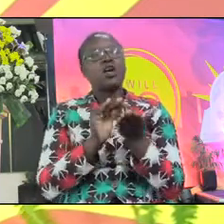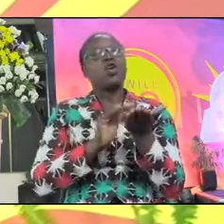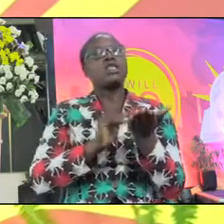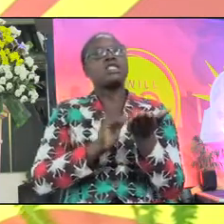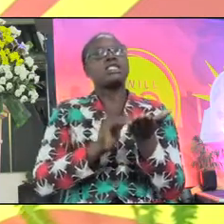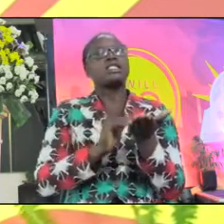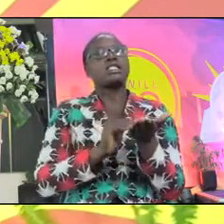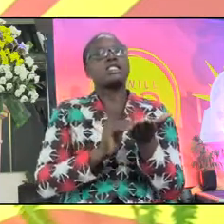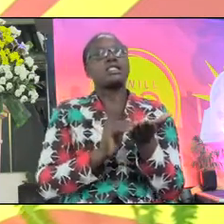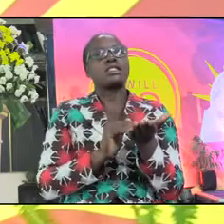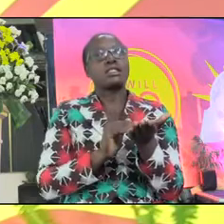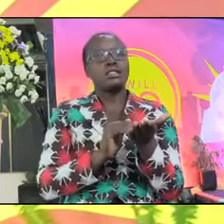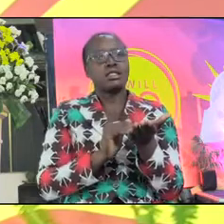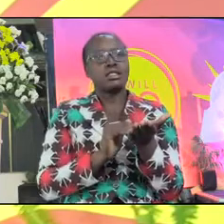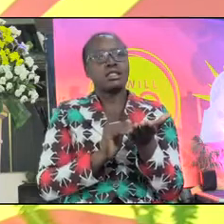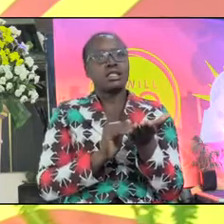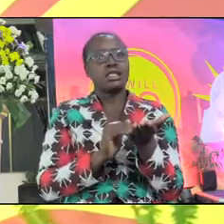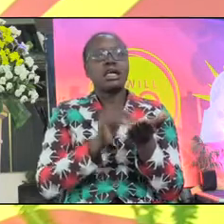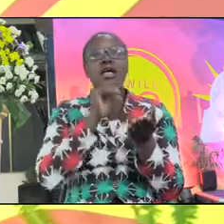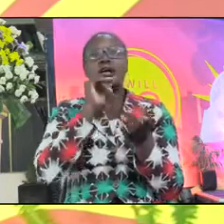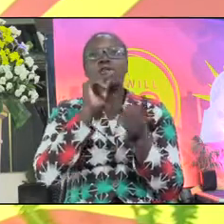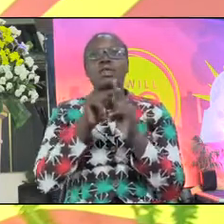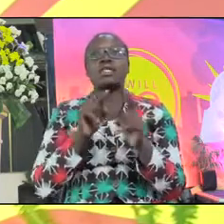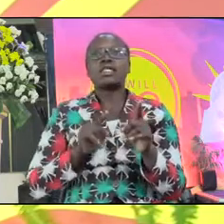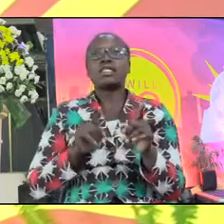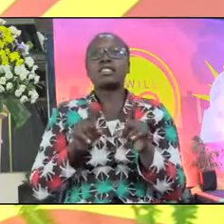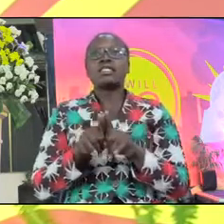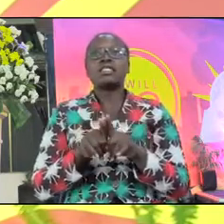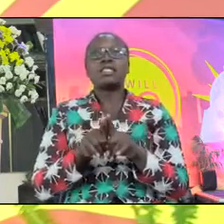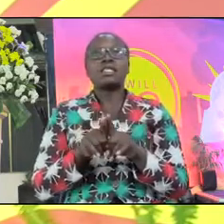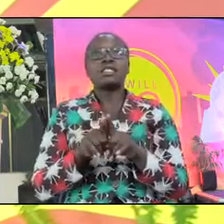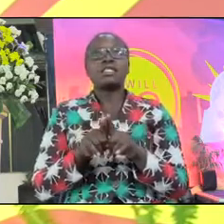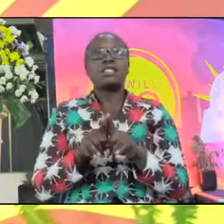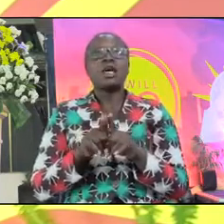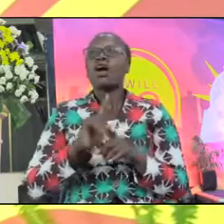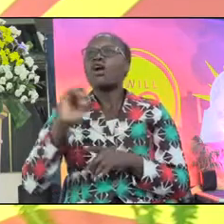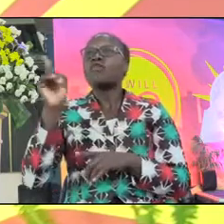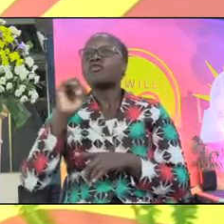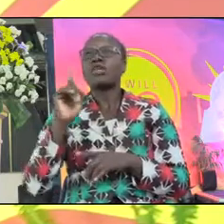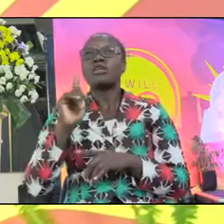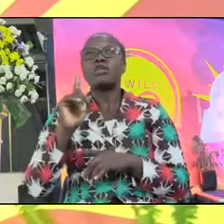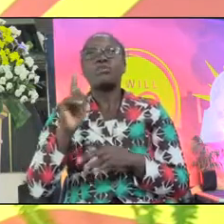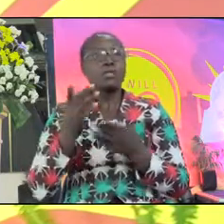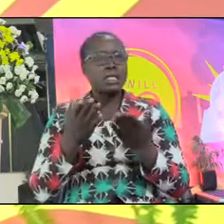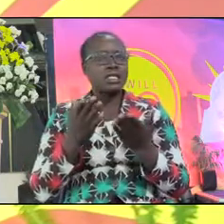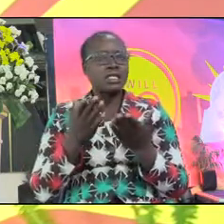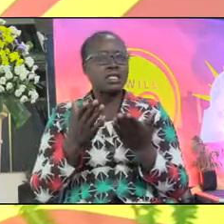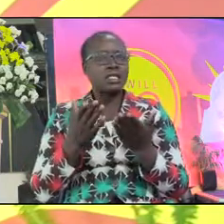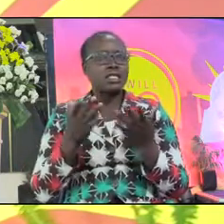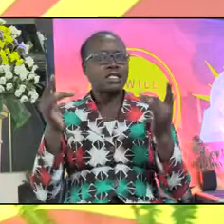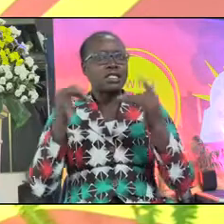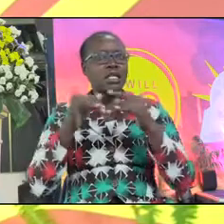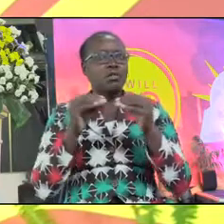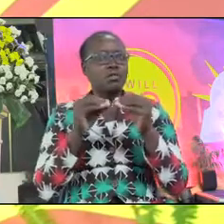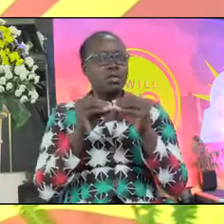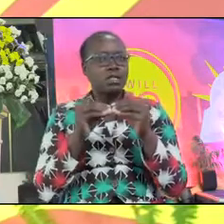contents. My brothers and sisters of Nairobi East, this encampment,